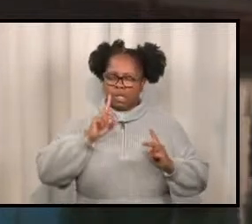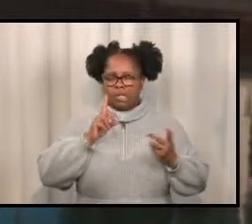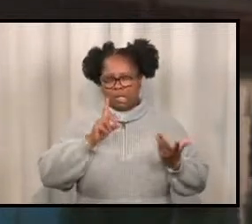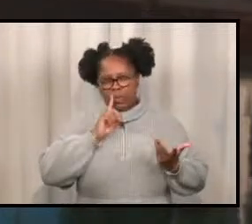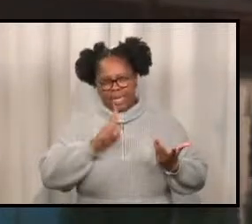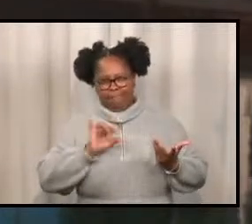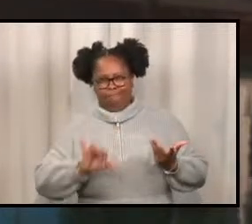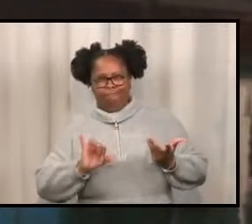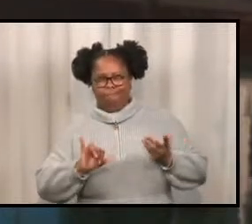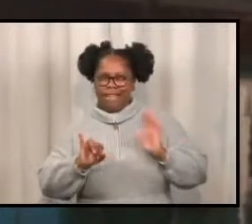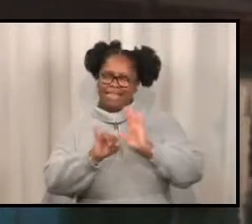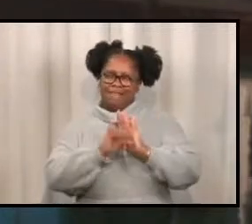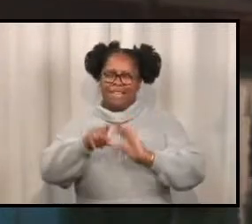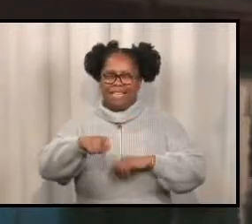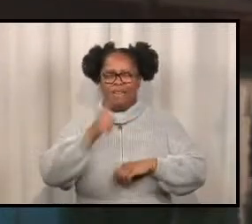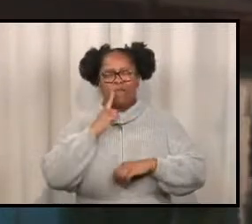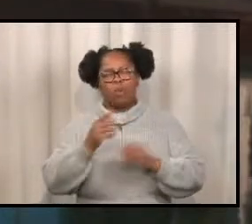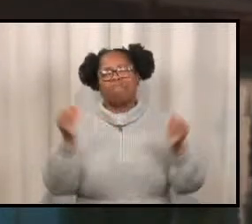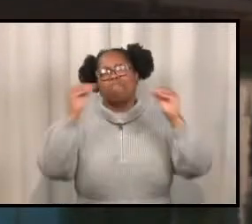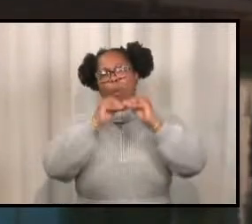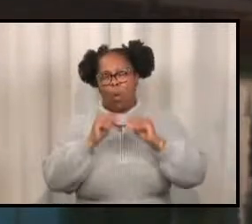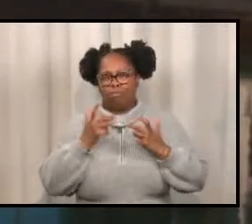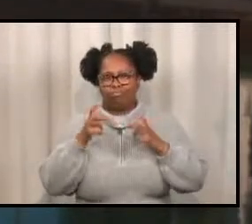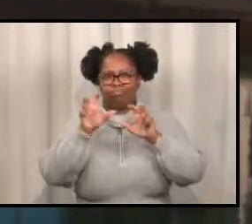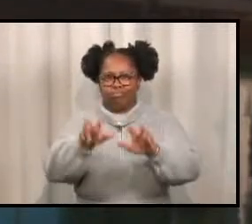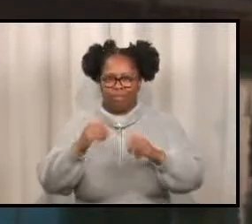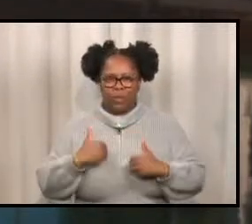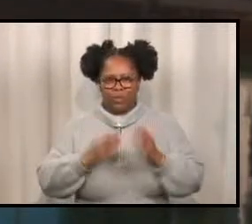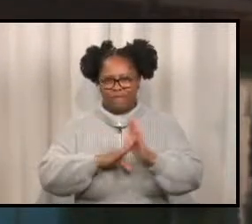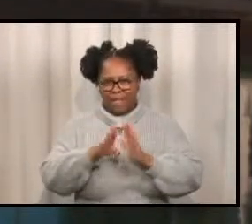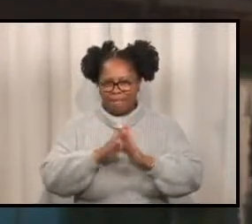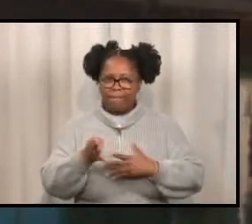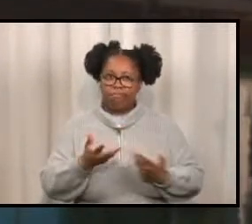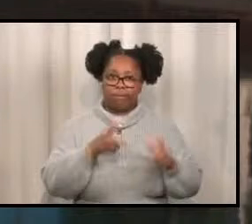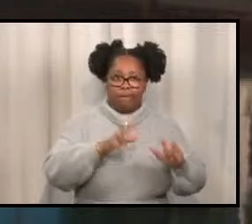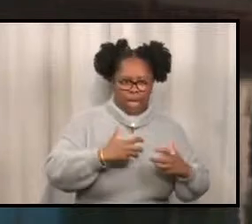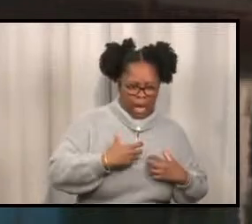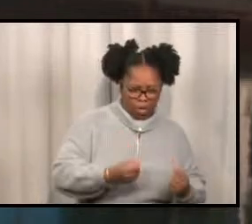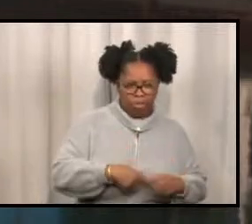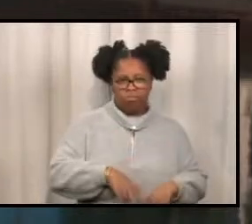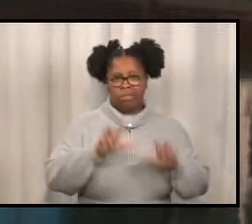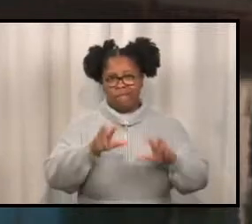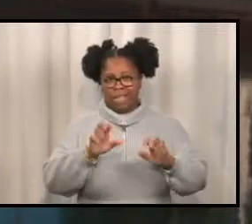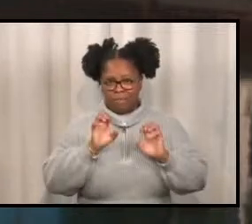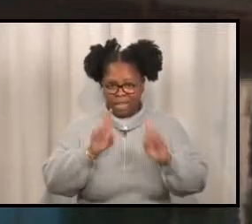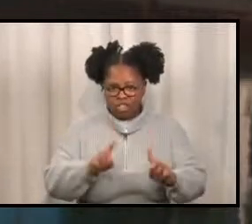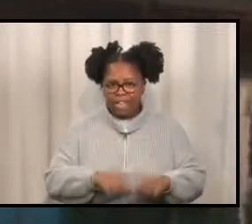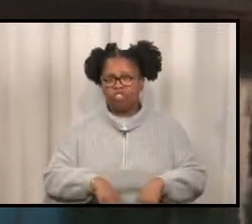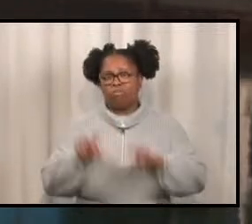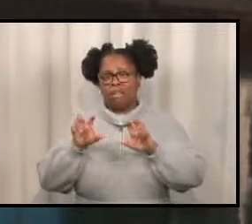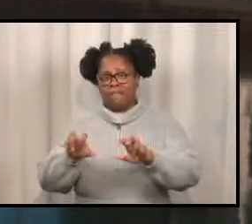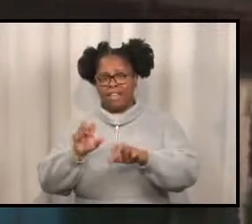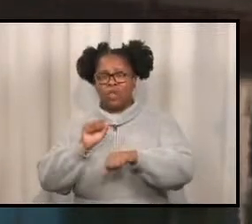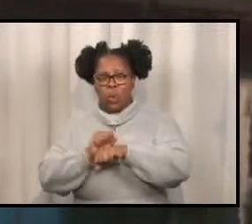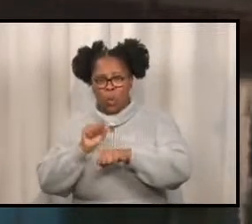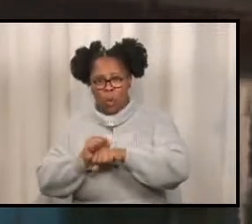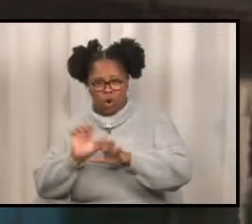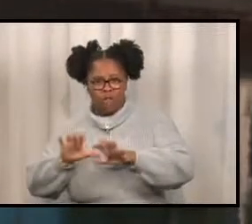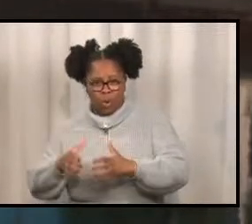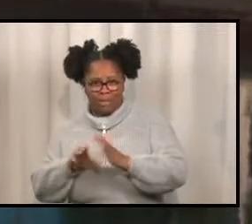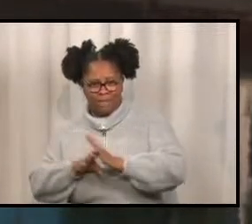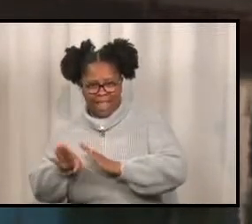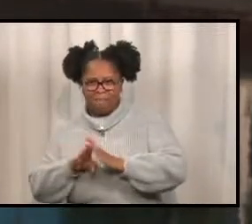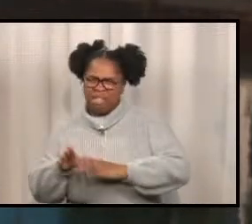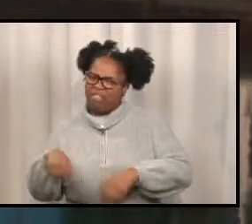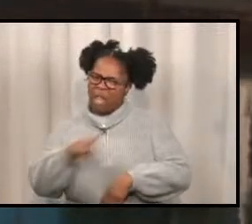for additional investment in youth development in the form of investments in health and education and workforce development. They really raised a